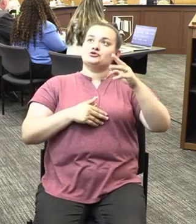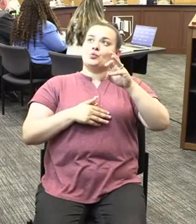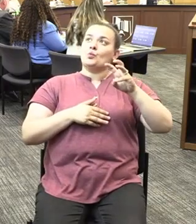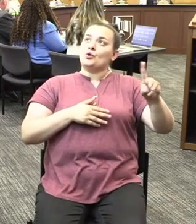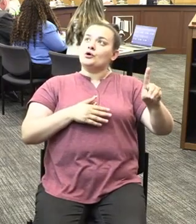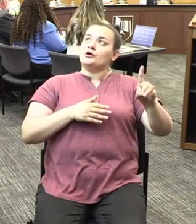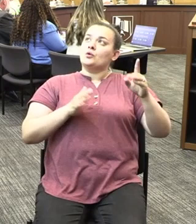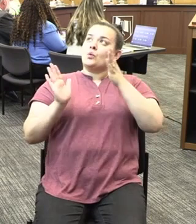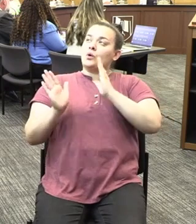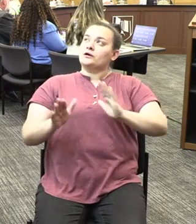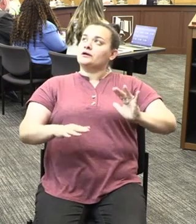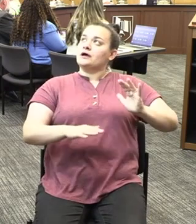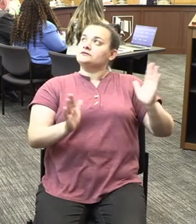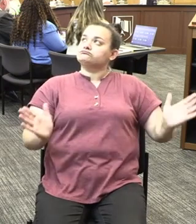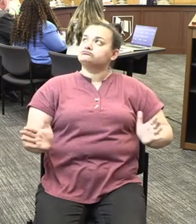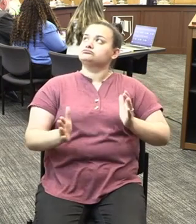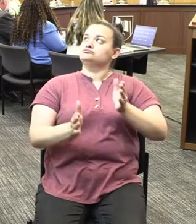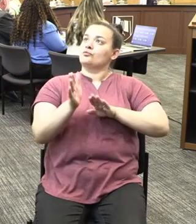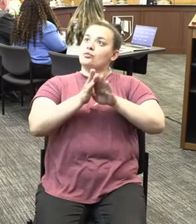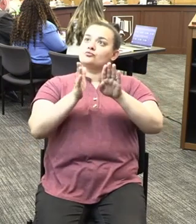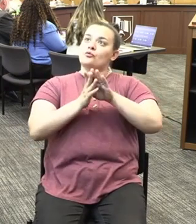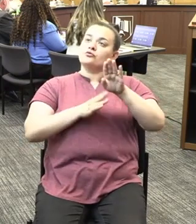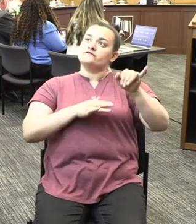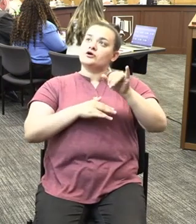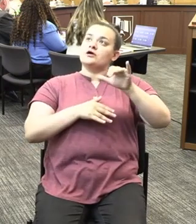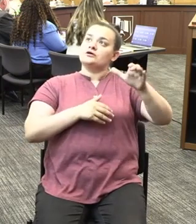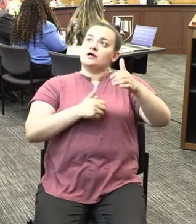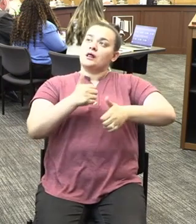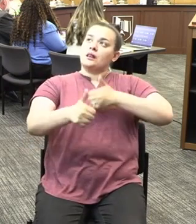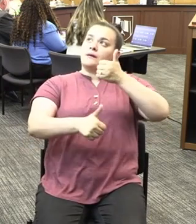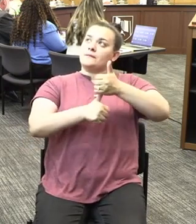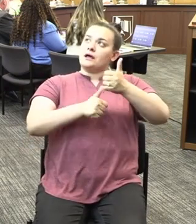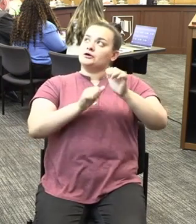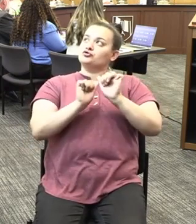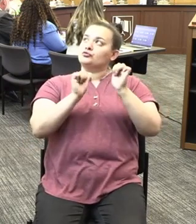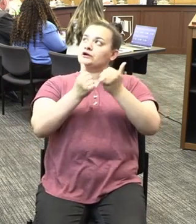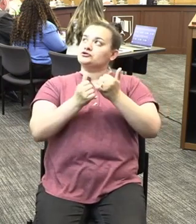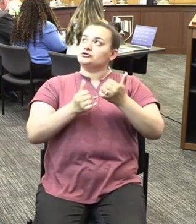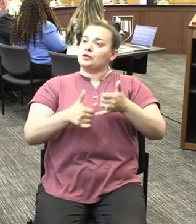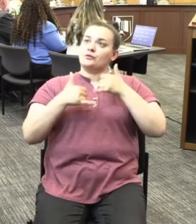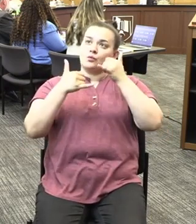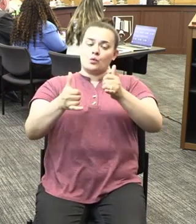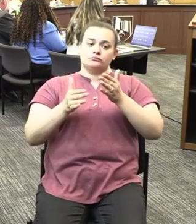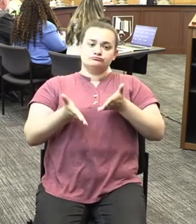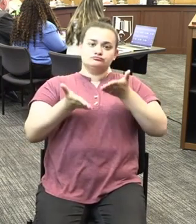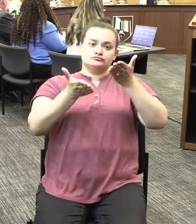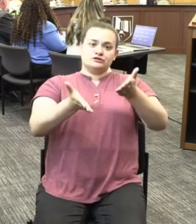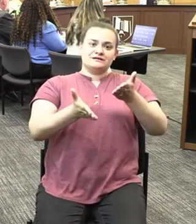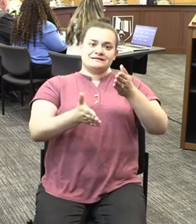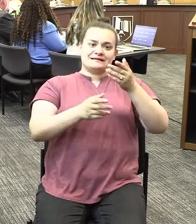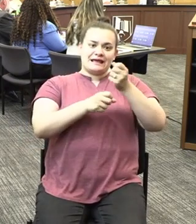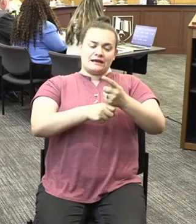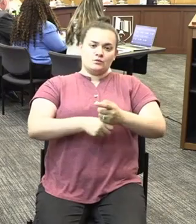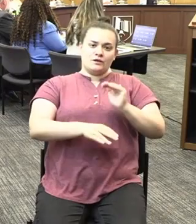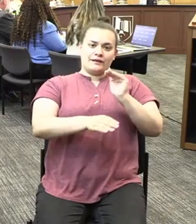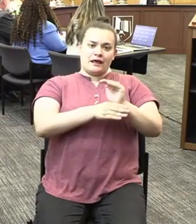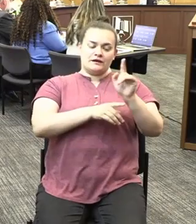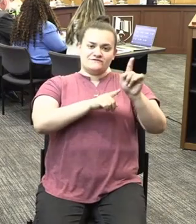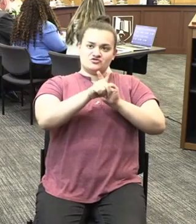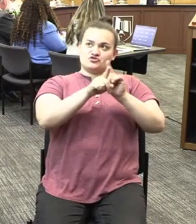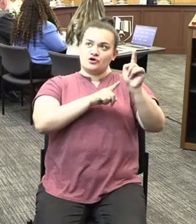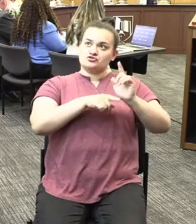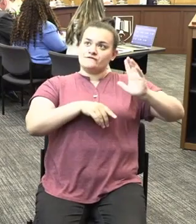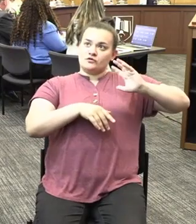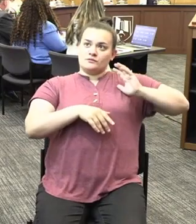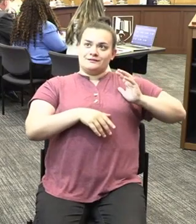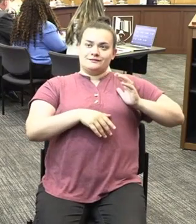growth of the Joliet Junior College Alumni Association. This award is presented at the annual Night of Stars, formerly Alumni